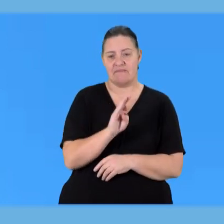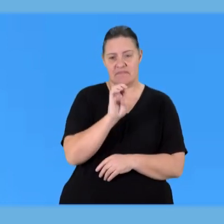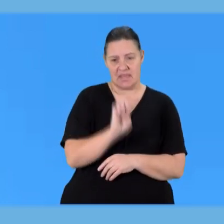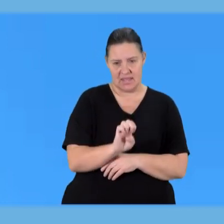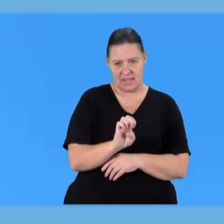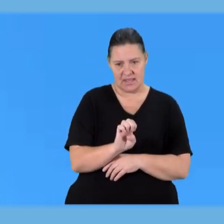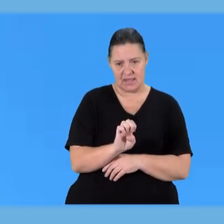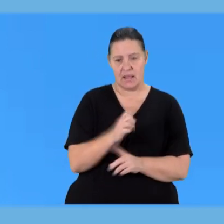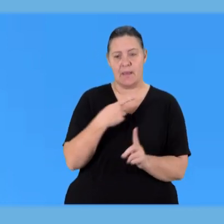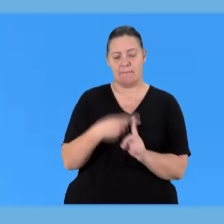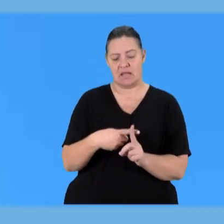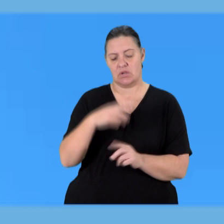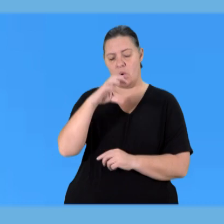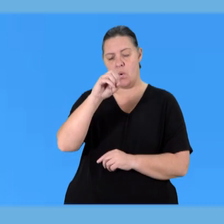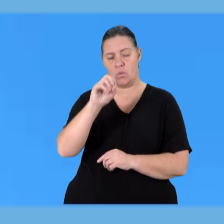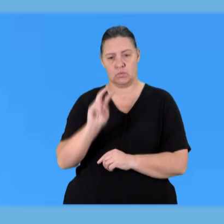Fe